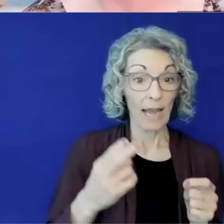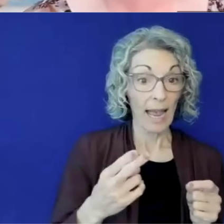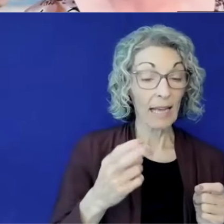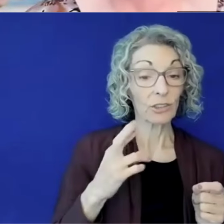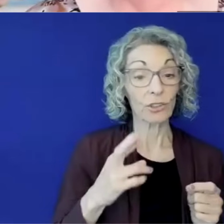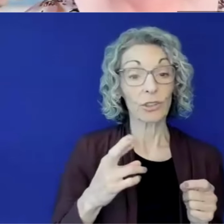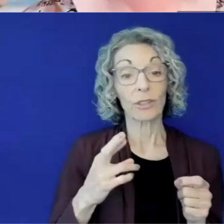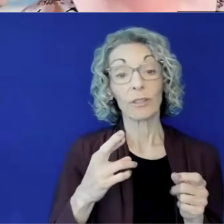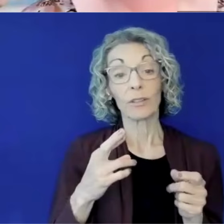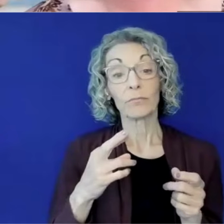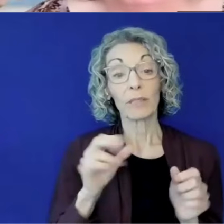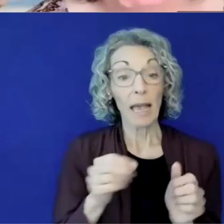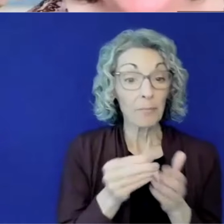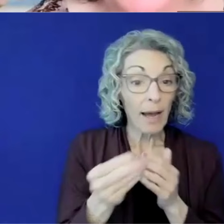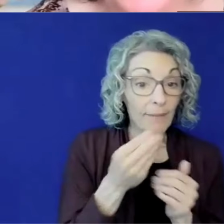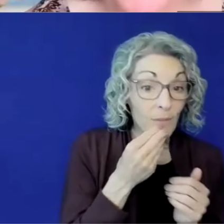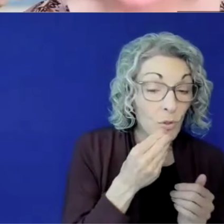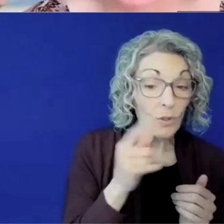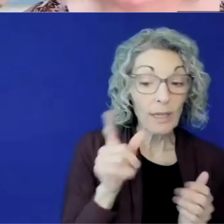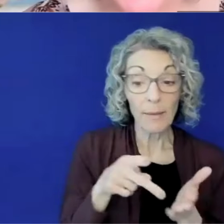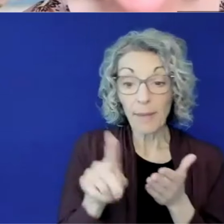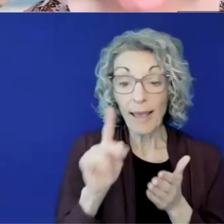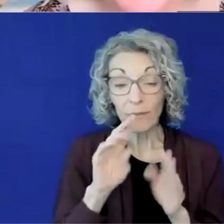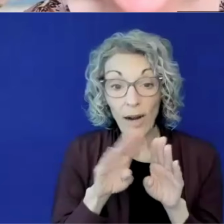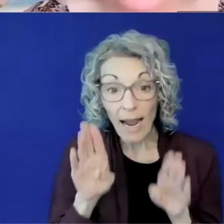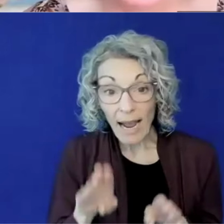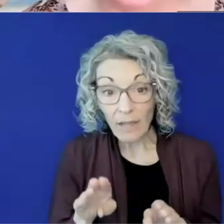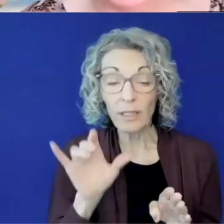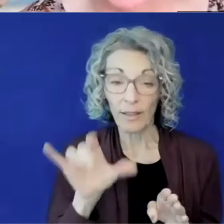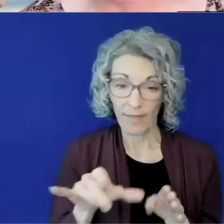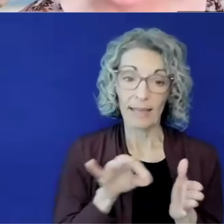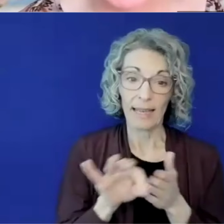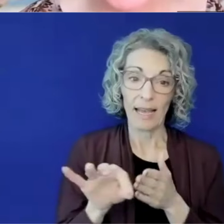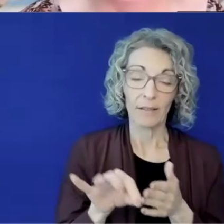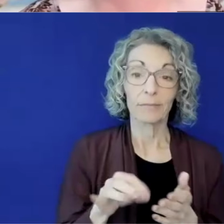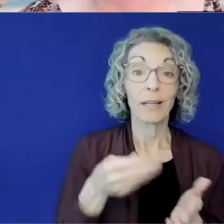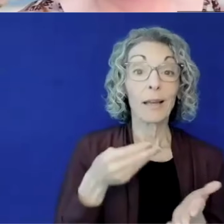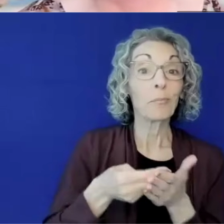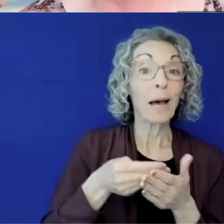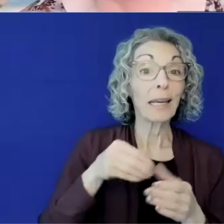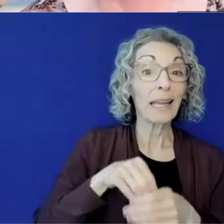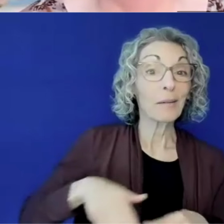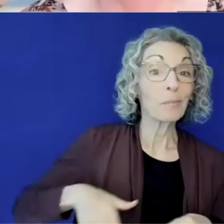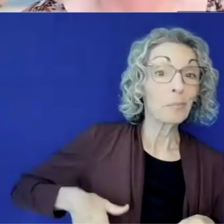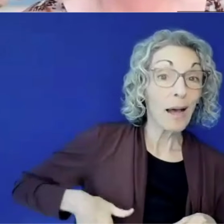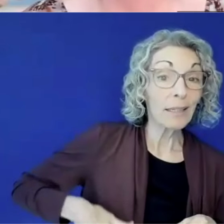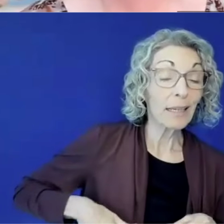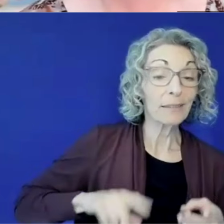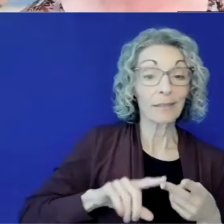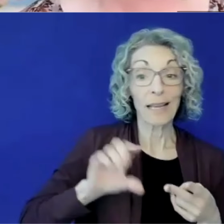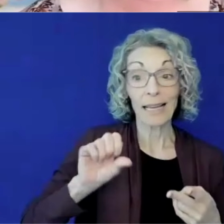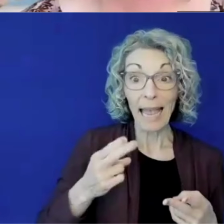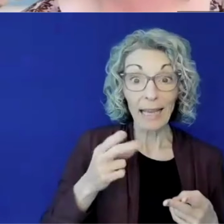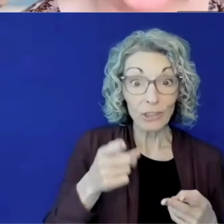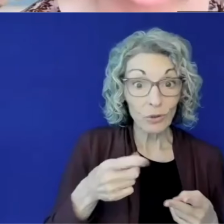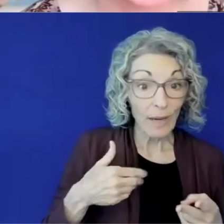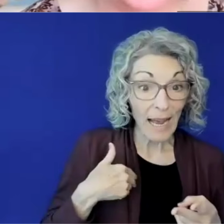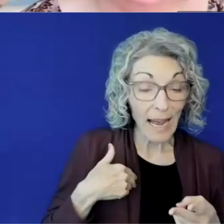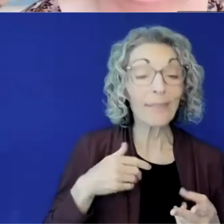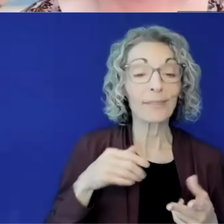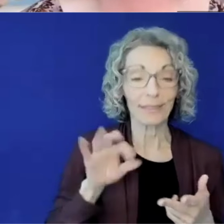count. So that money that you have in your pocket right now, your cash on hand, that counts. Money